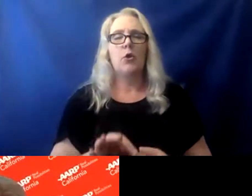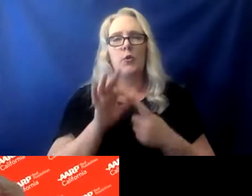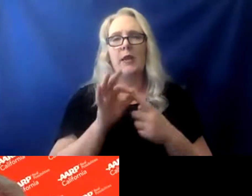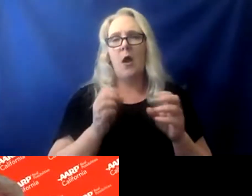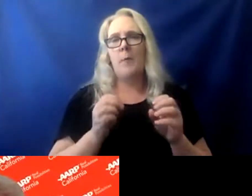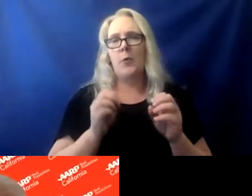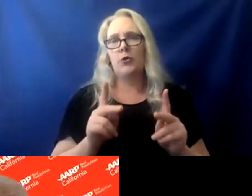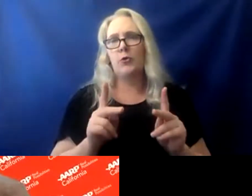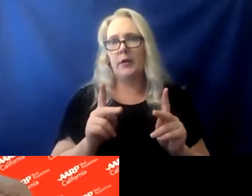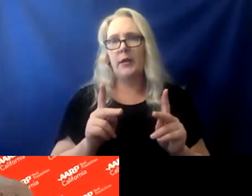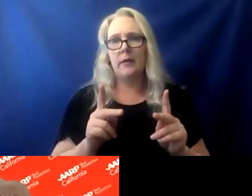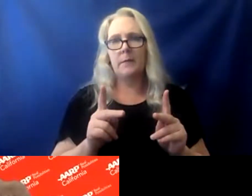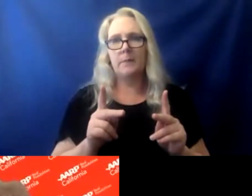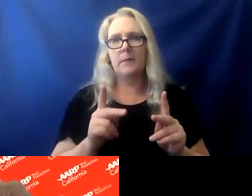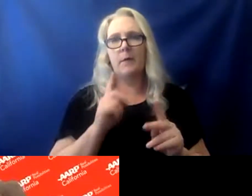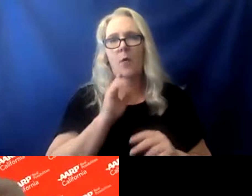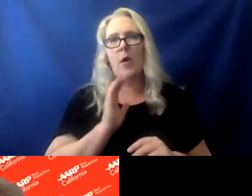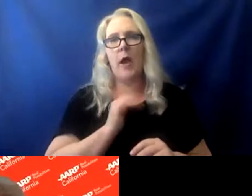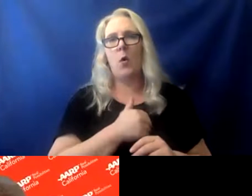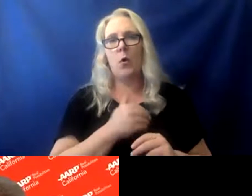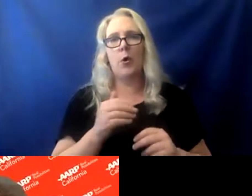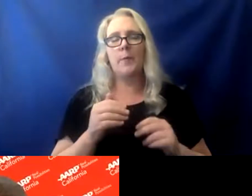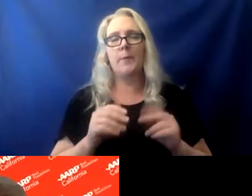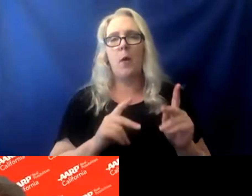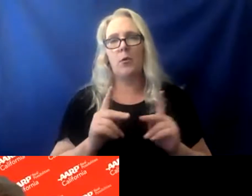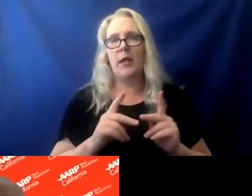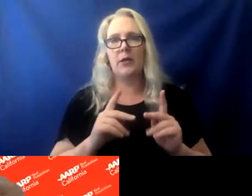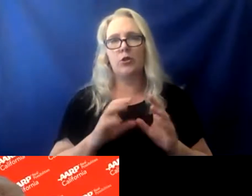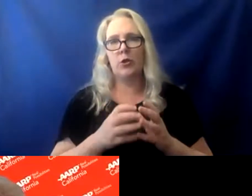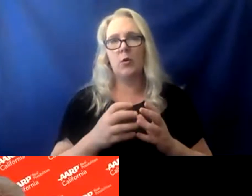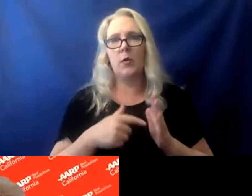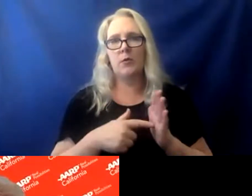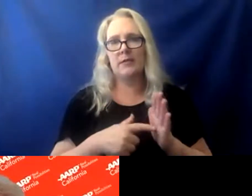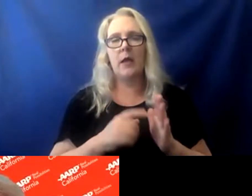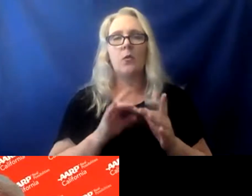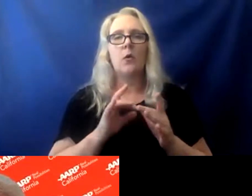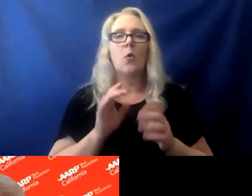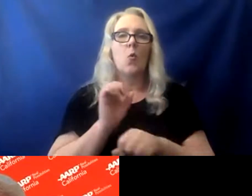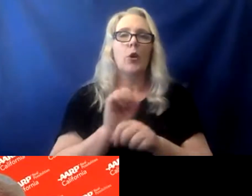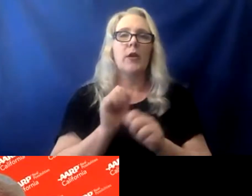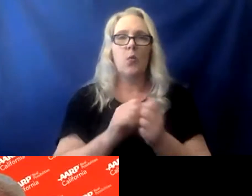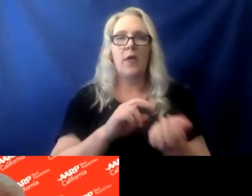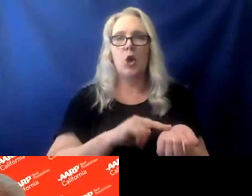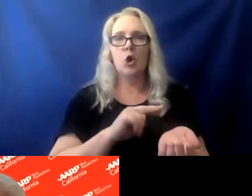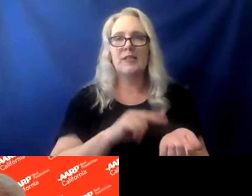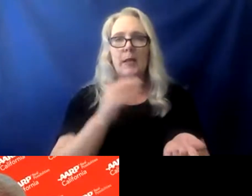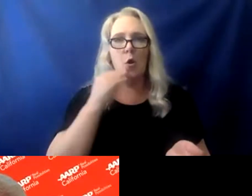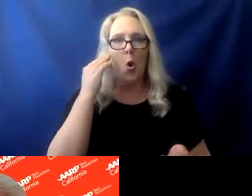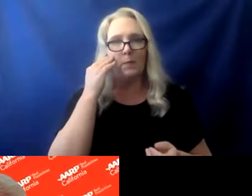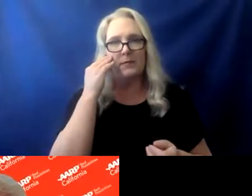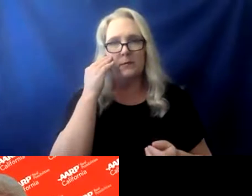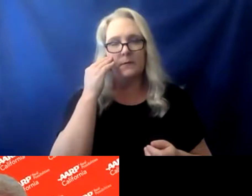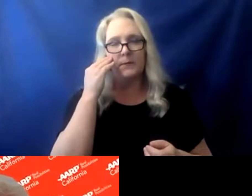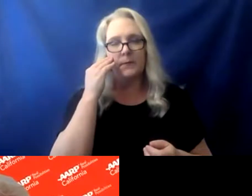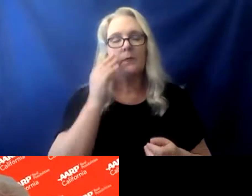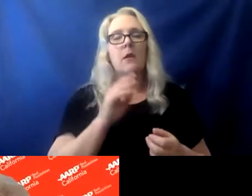for the population that we represent, working right now with nursing homes to coordinate